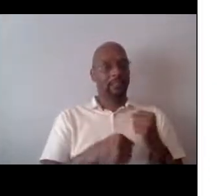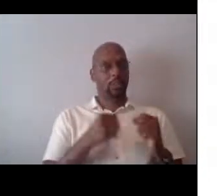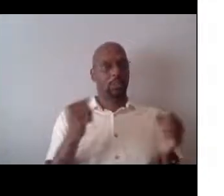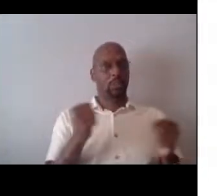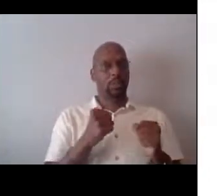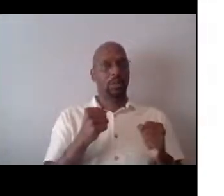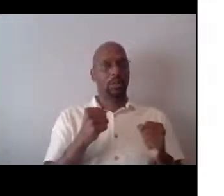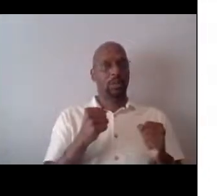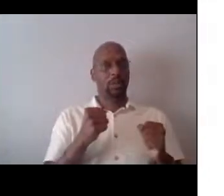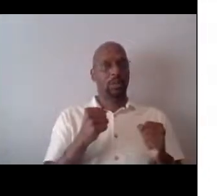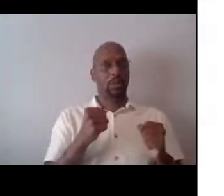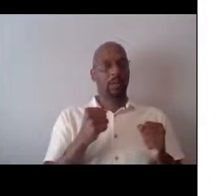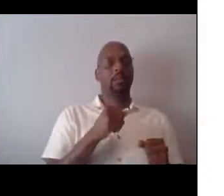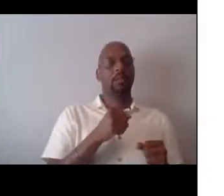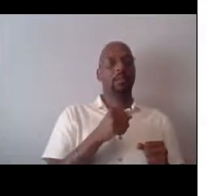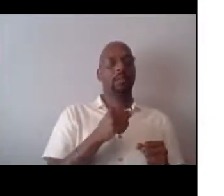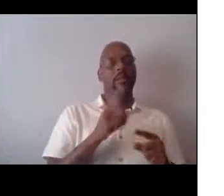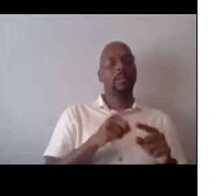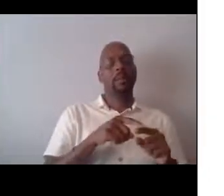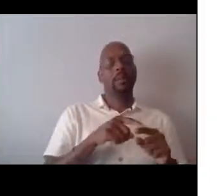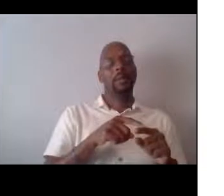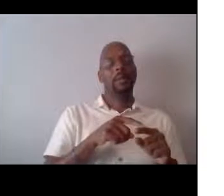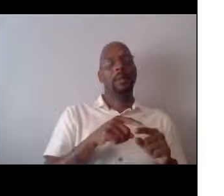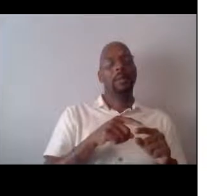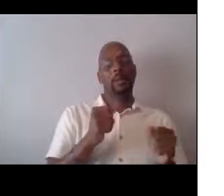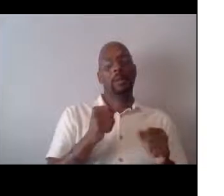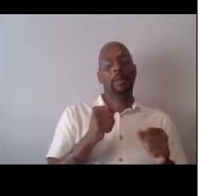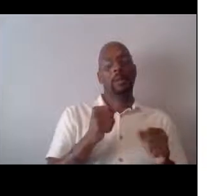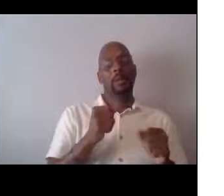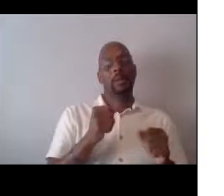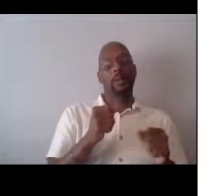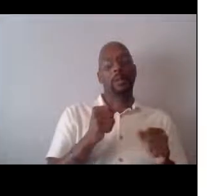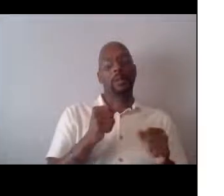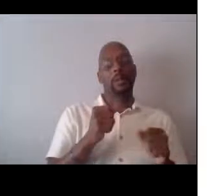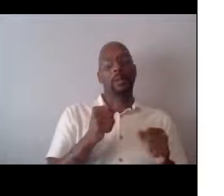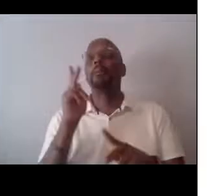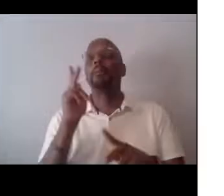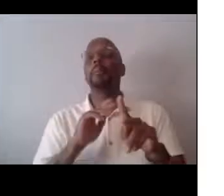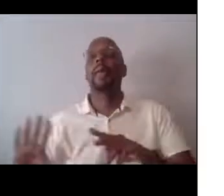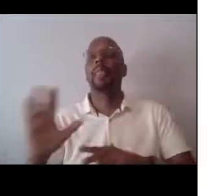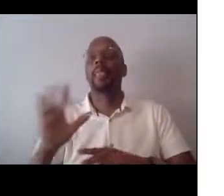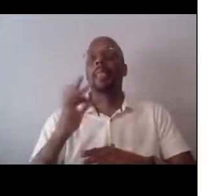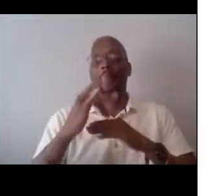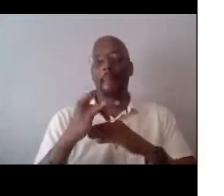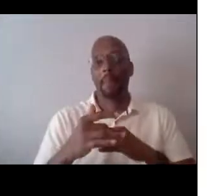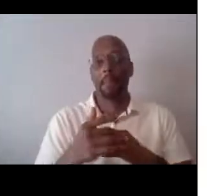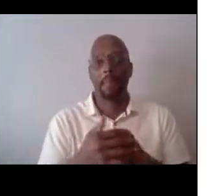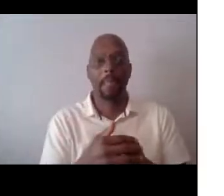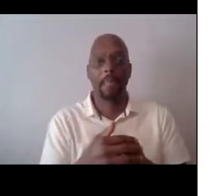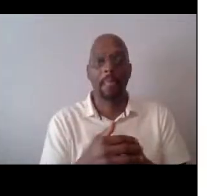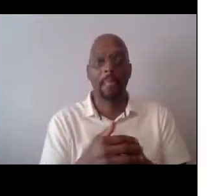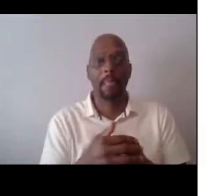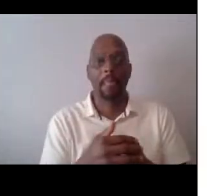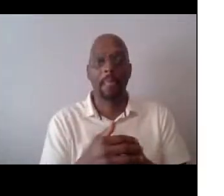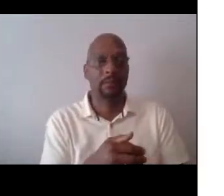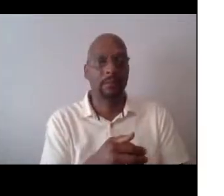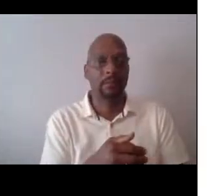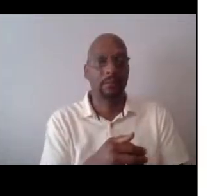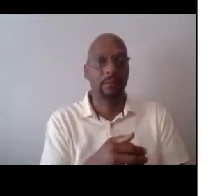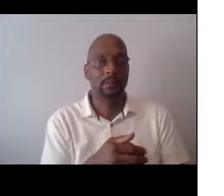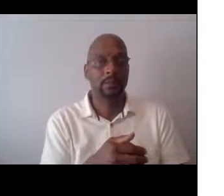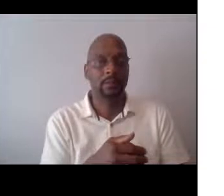2022-2023, depending on people's availabilities. And we also would like to determine a nomination